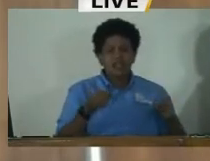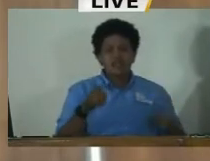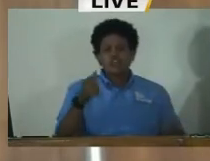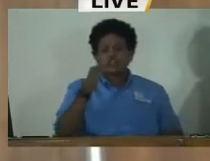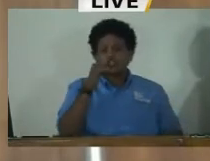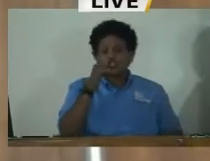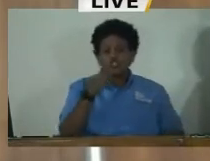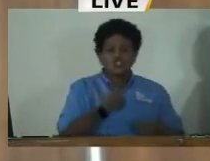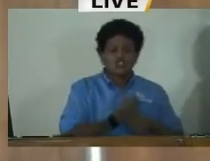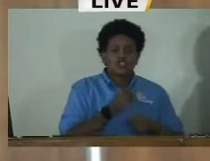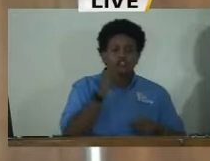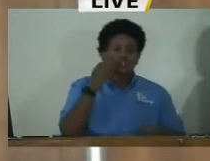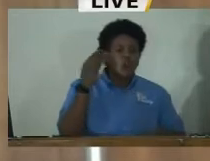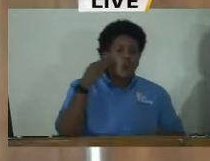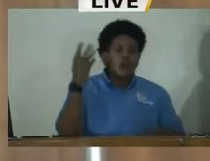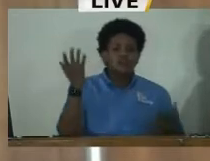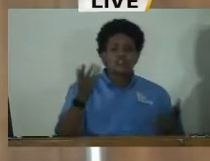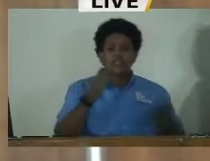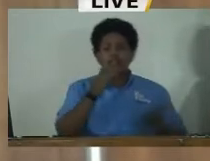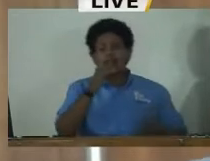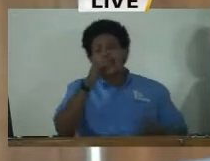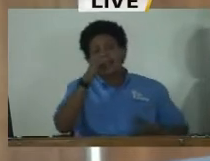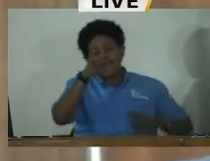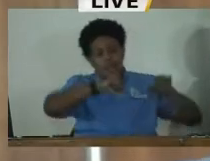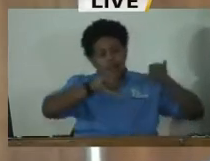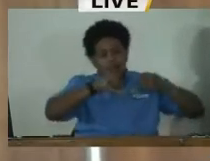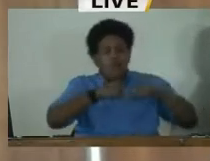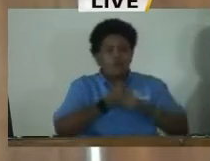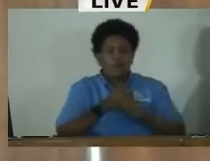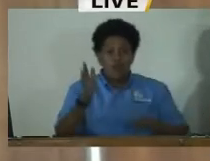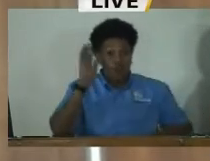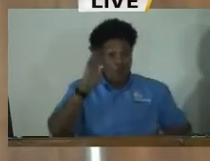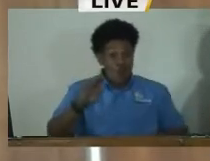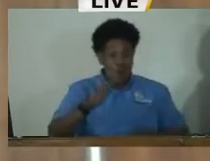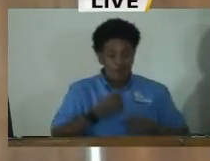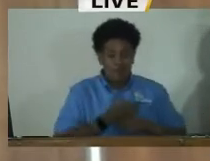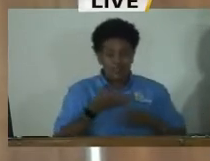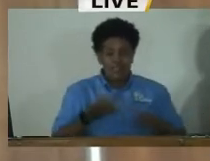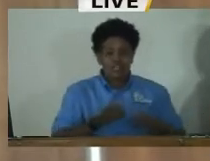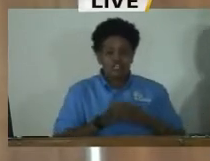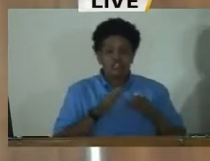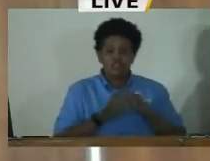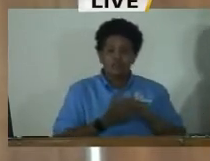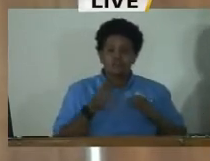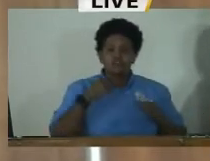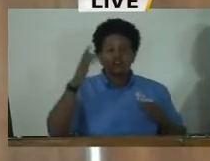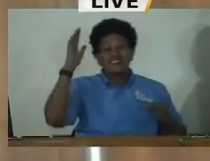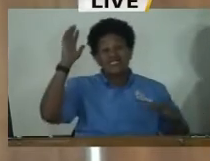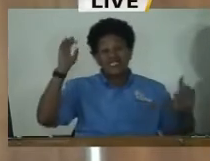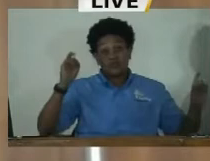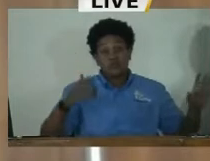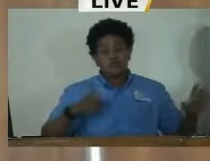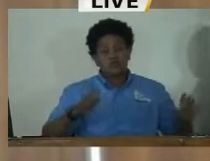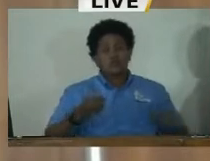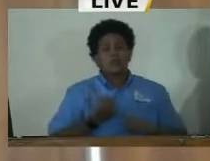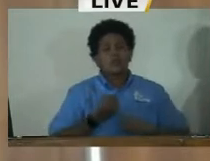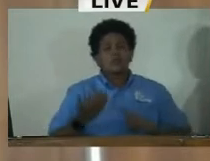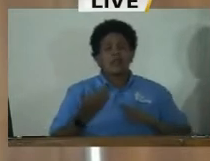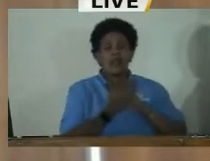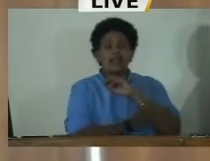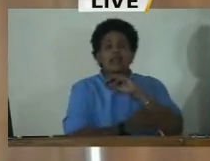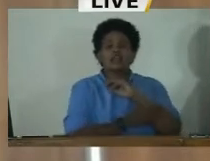the beverages, the cosmetics, the liqueurs. All of those things should come from Jamaica. So, Madam Speaker, let us build a